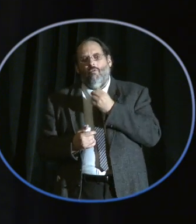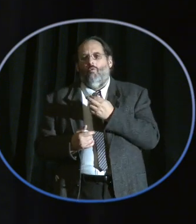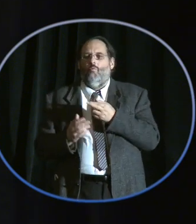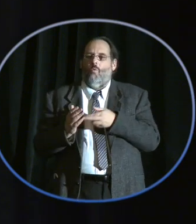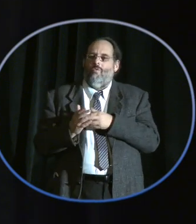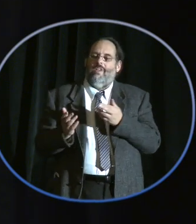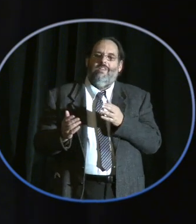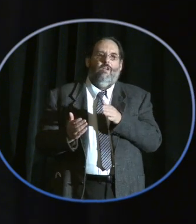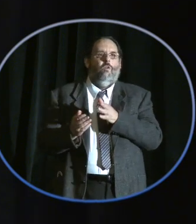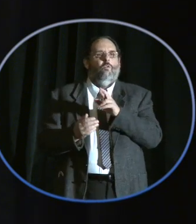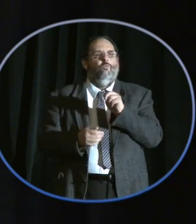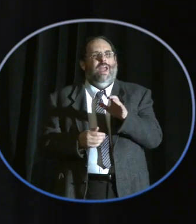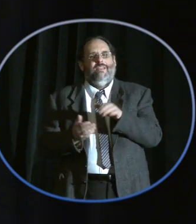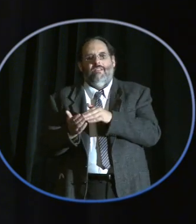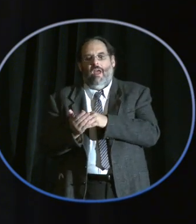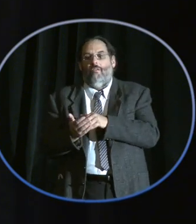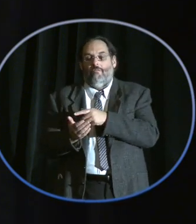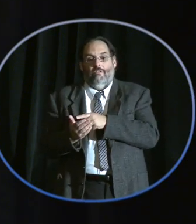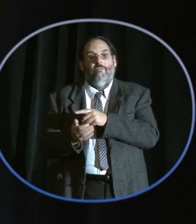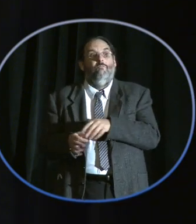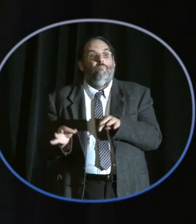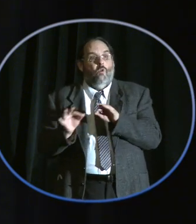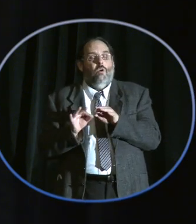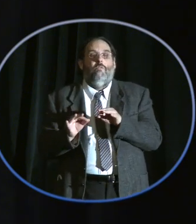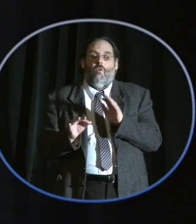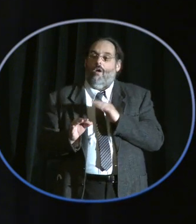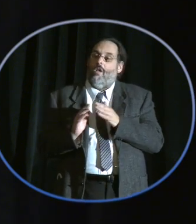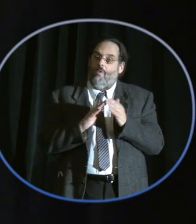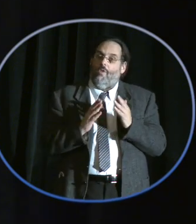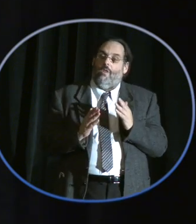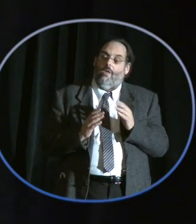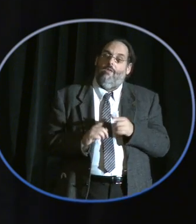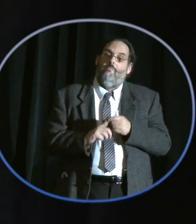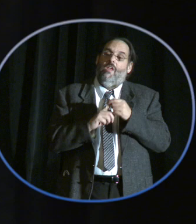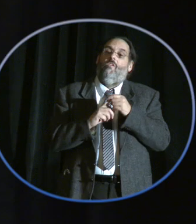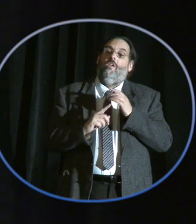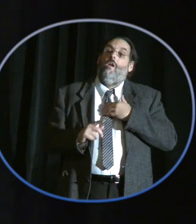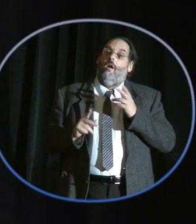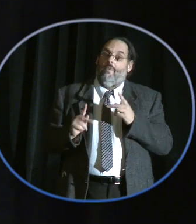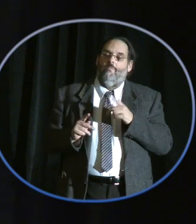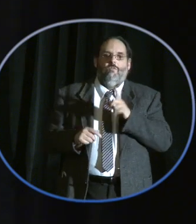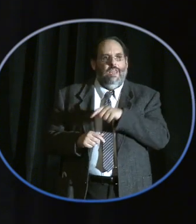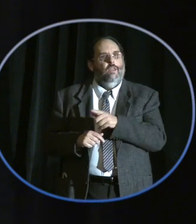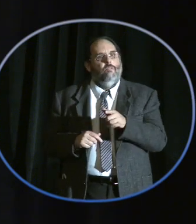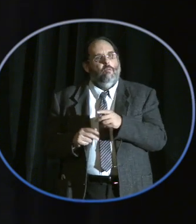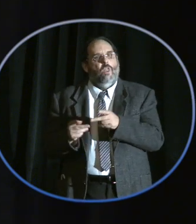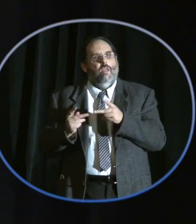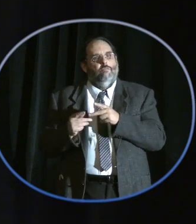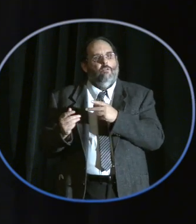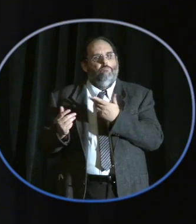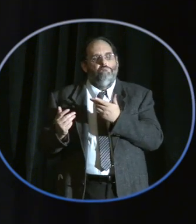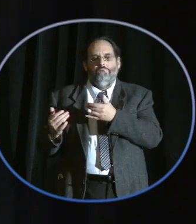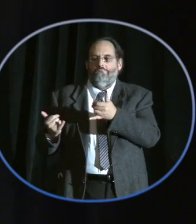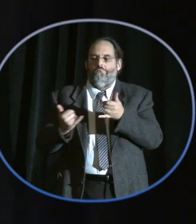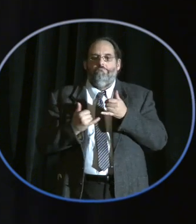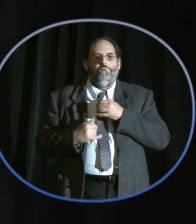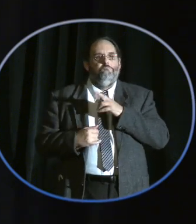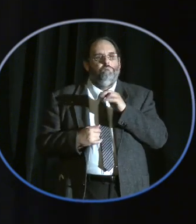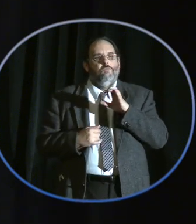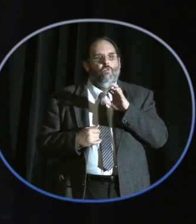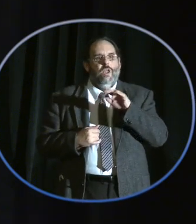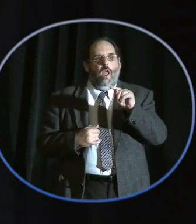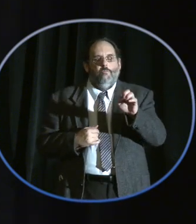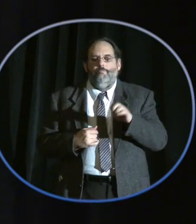like recreation centers play in the lives of our communities, especially our young people. And to address